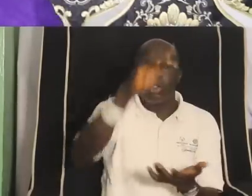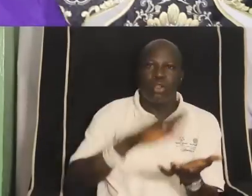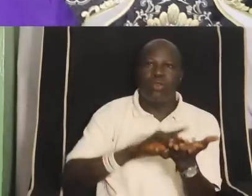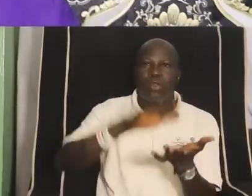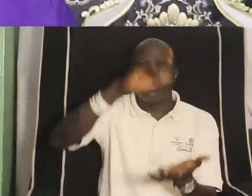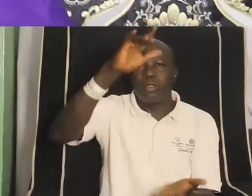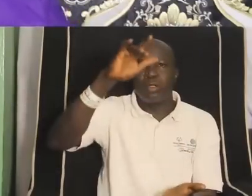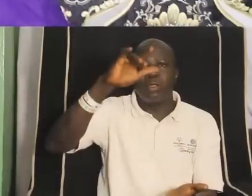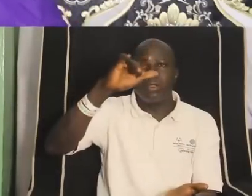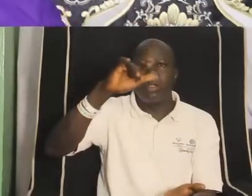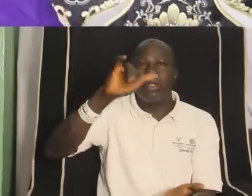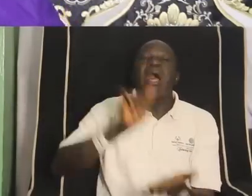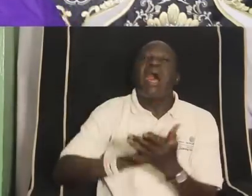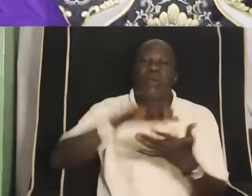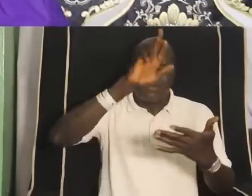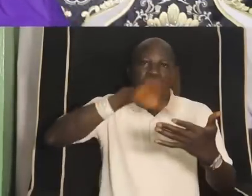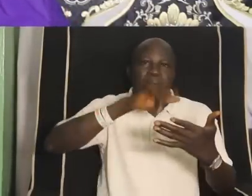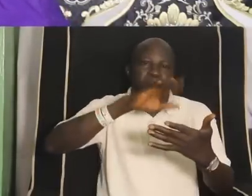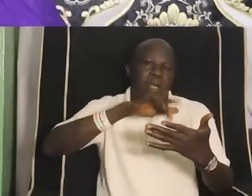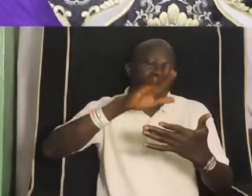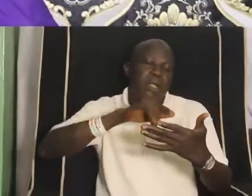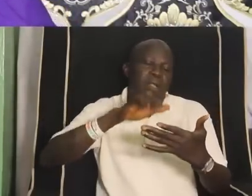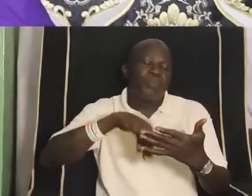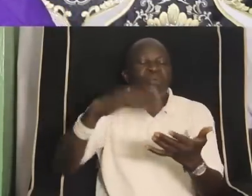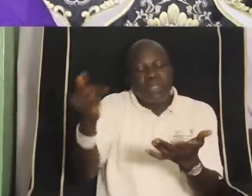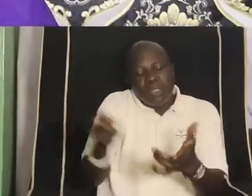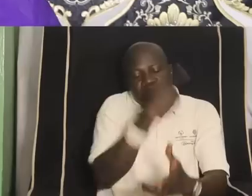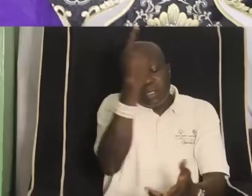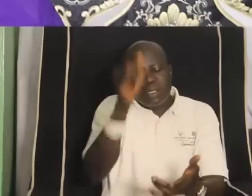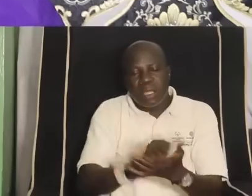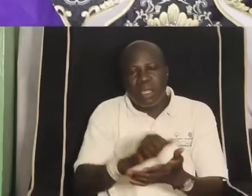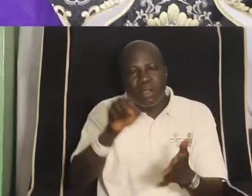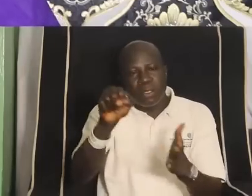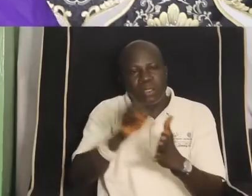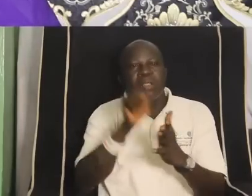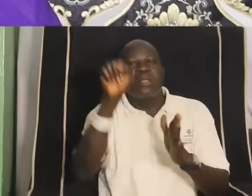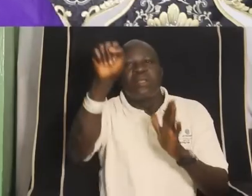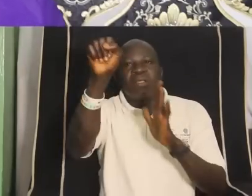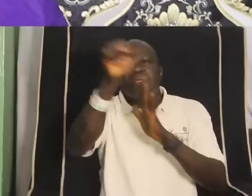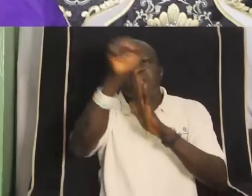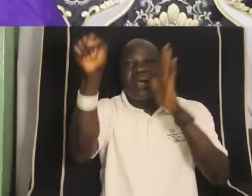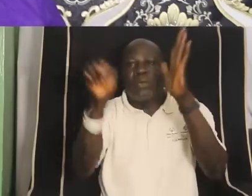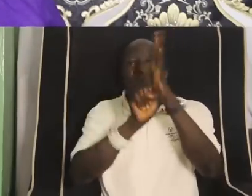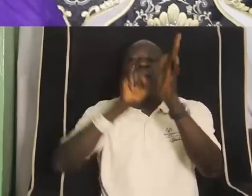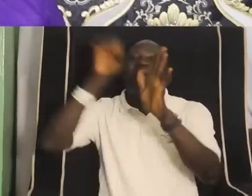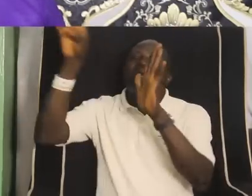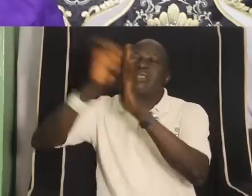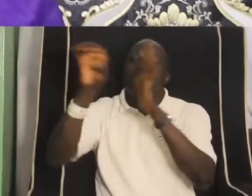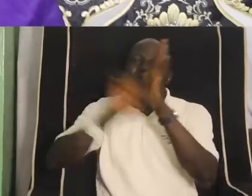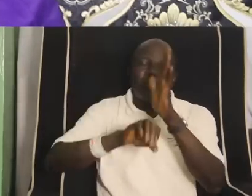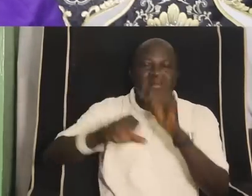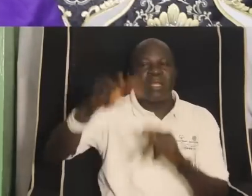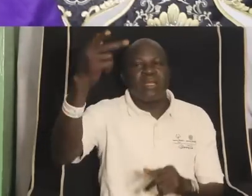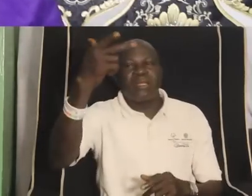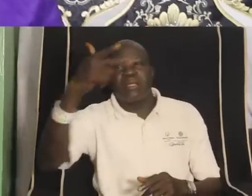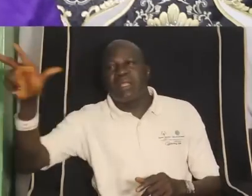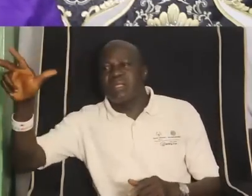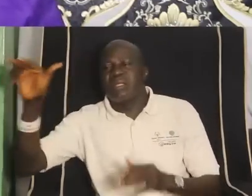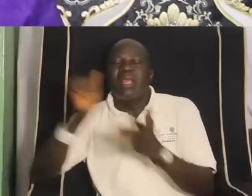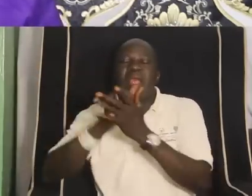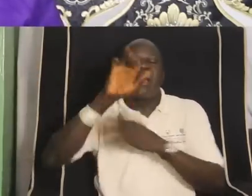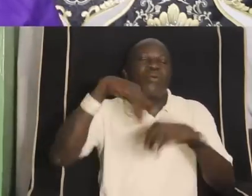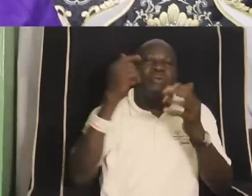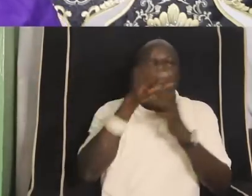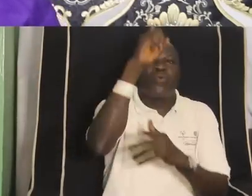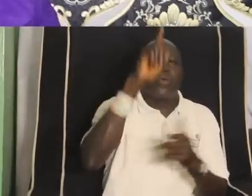glory will not be destroyed. Ati kawe yen. We've read it. Second Samuel. Samuel Ikeji. Chapter 13. Oriketa. Ati kalati ese ekele. We read from verse